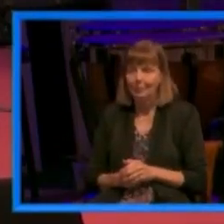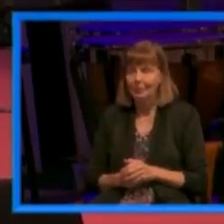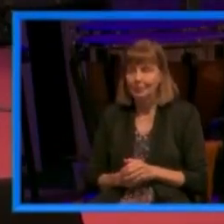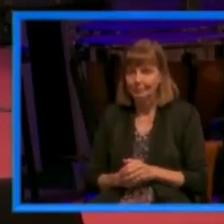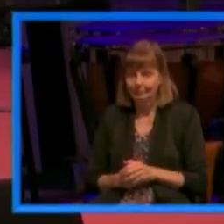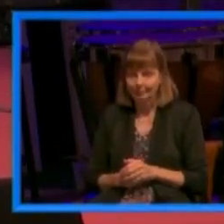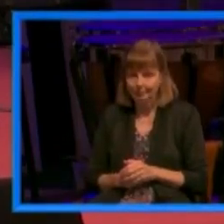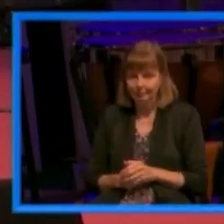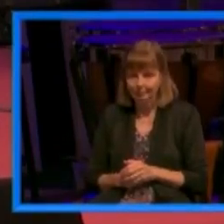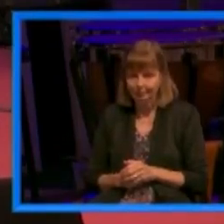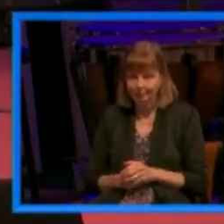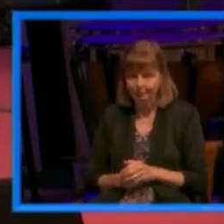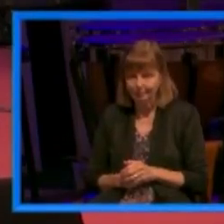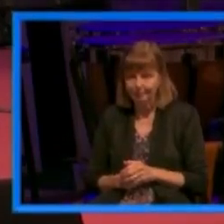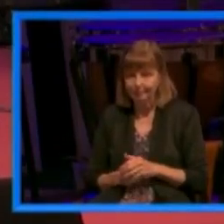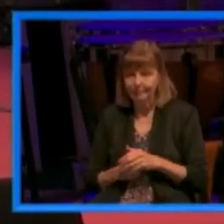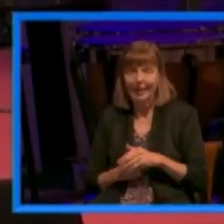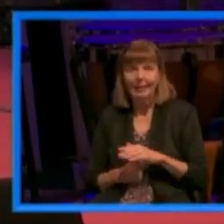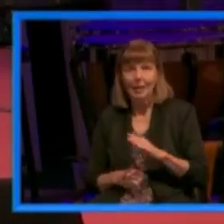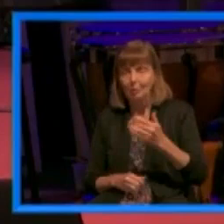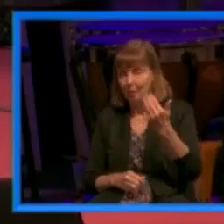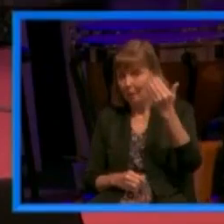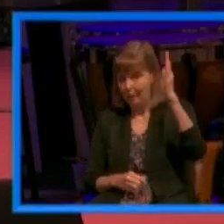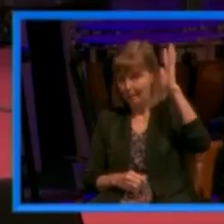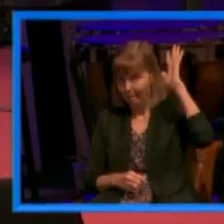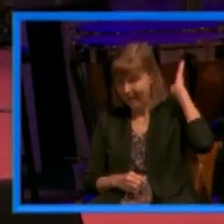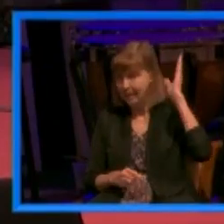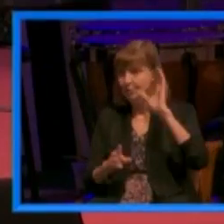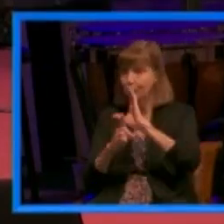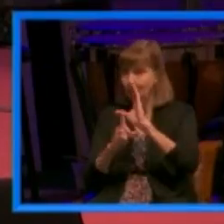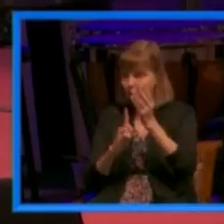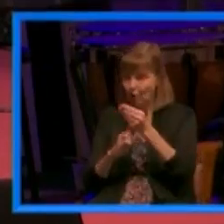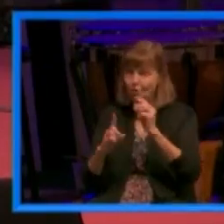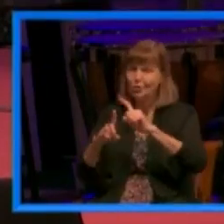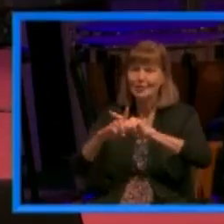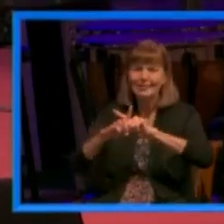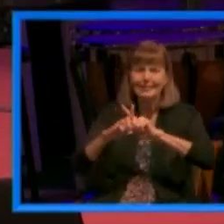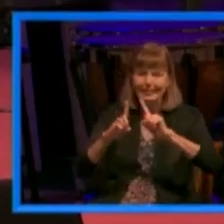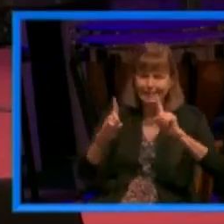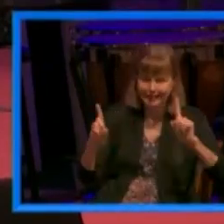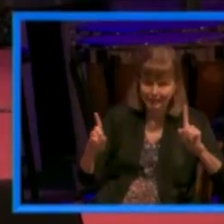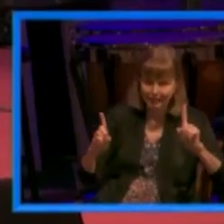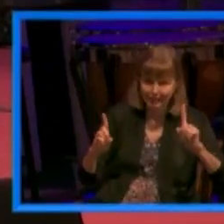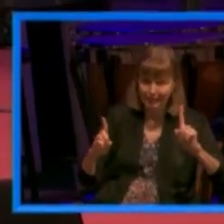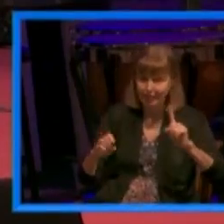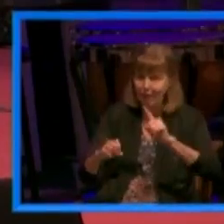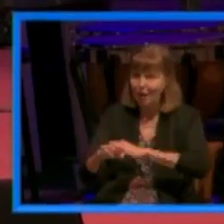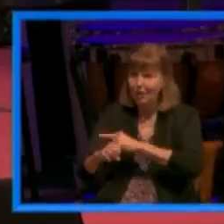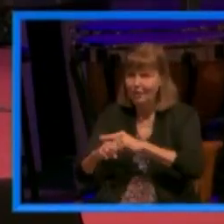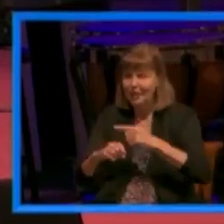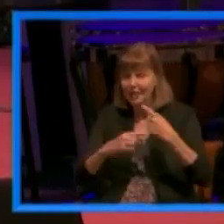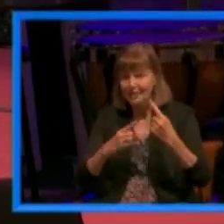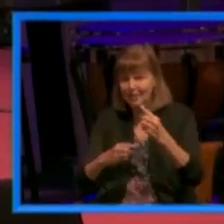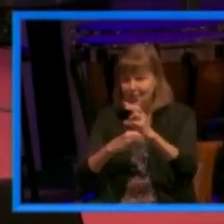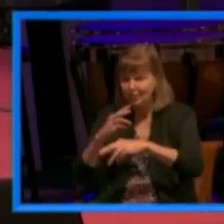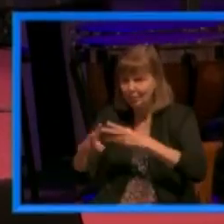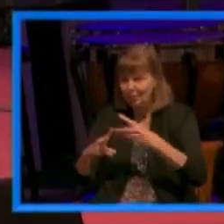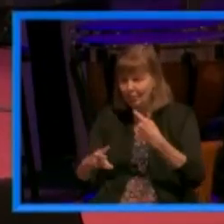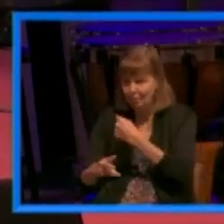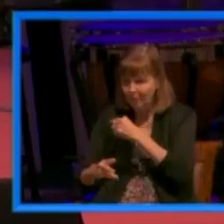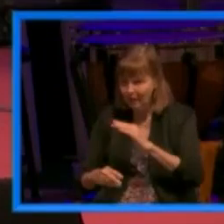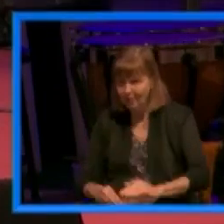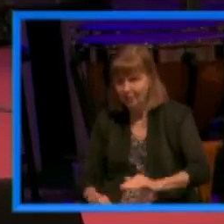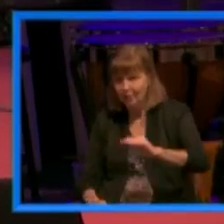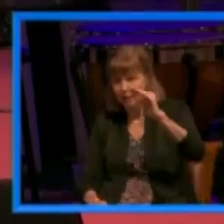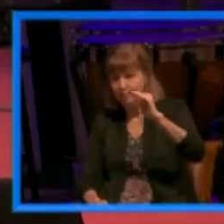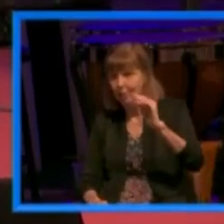of our culture and the way in which we live. It's been a long time since the world in which we grow up in, especially here in the Western